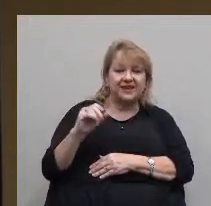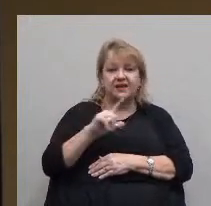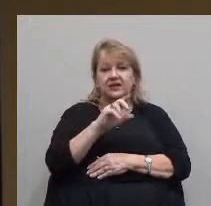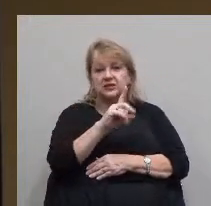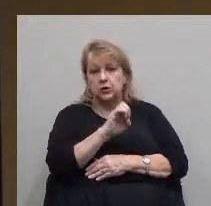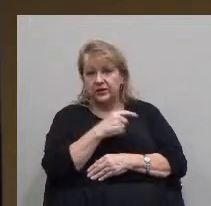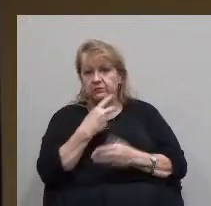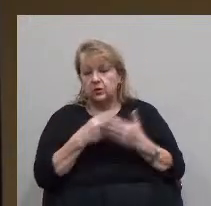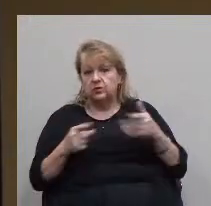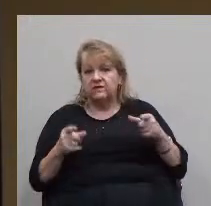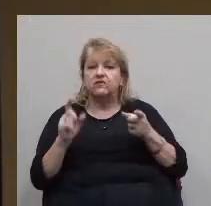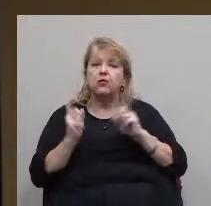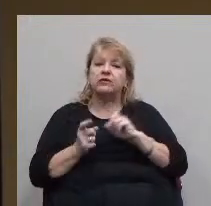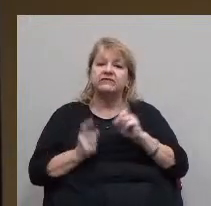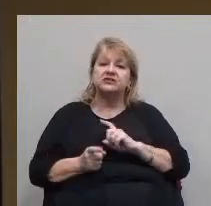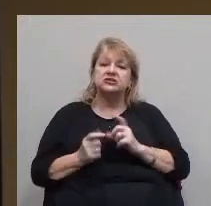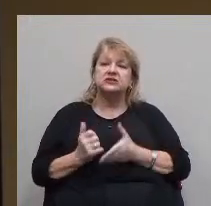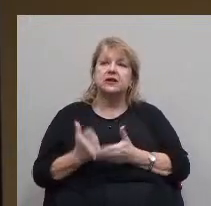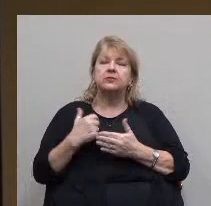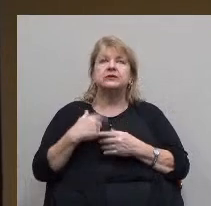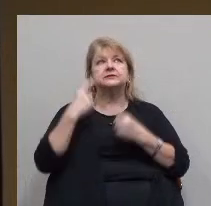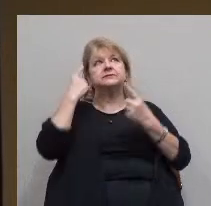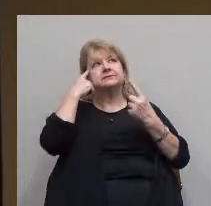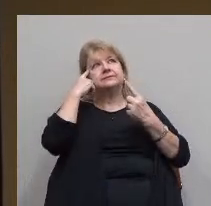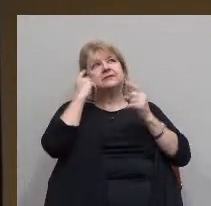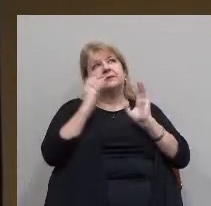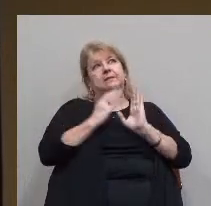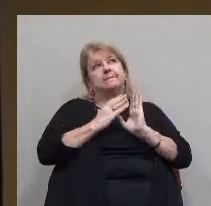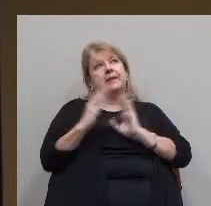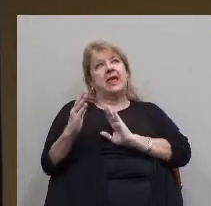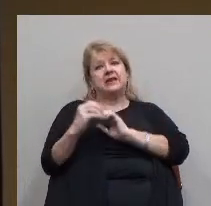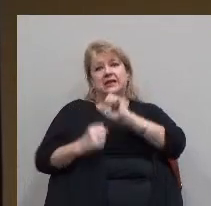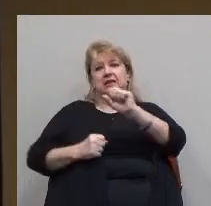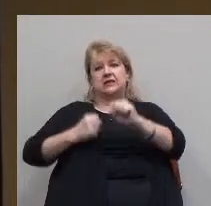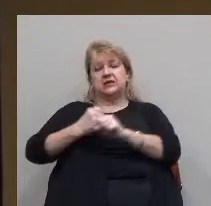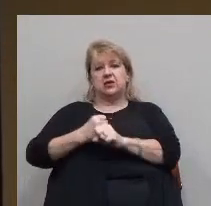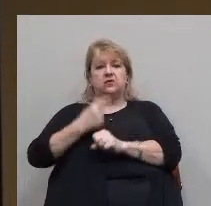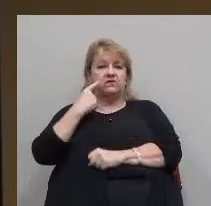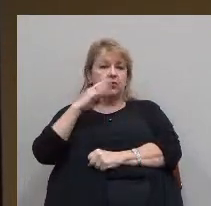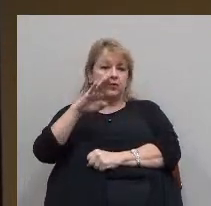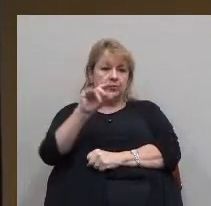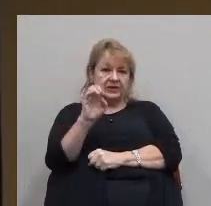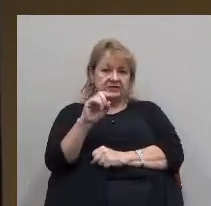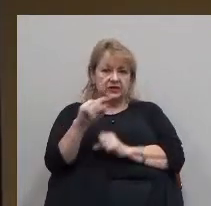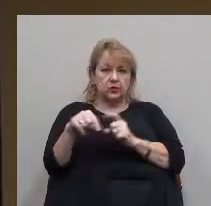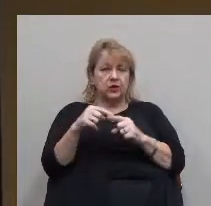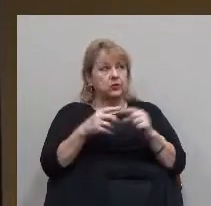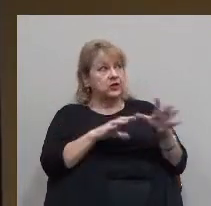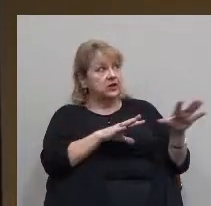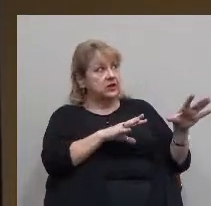the revisions, and it kind of gets us in the mindset of planning out the year for BESE of when we take policy revisions and